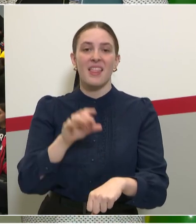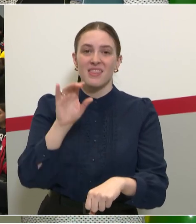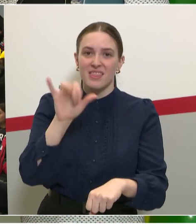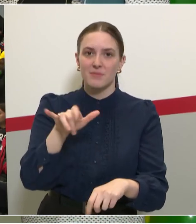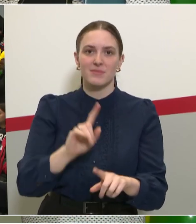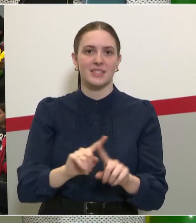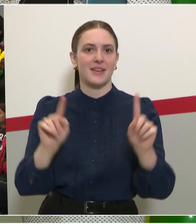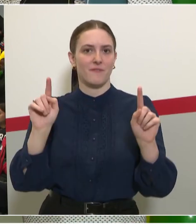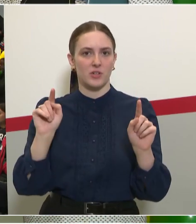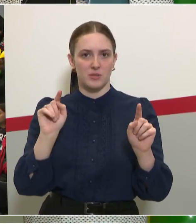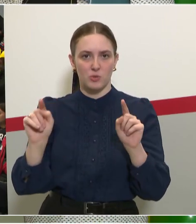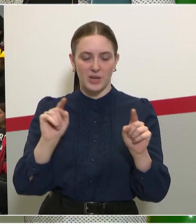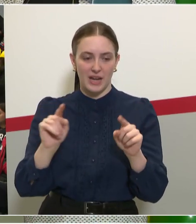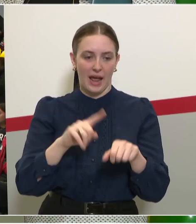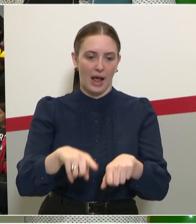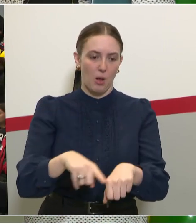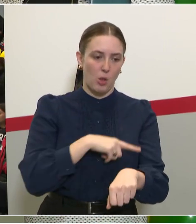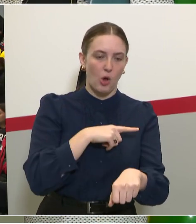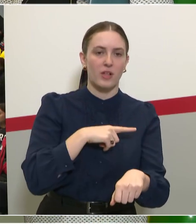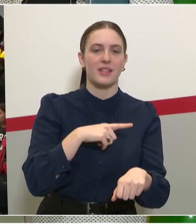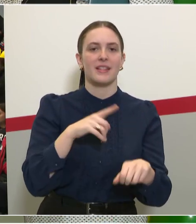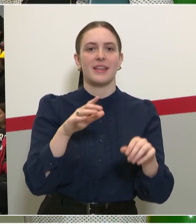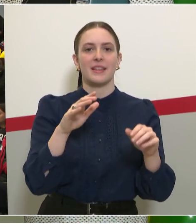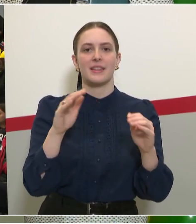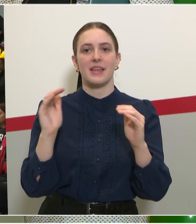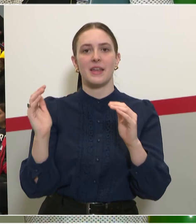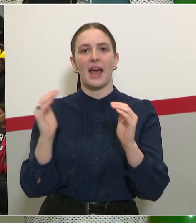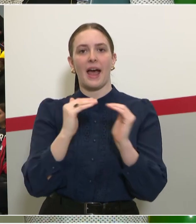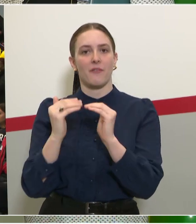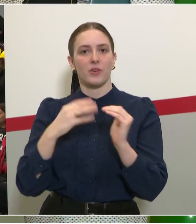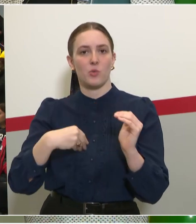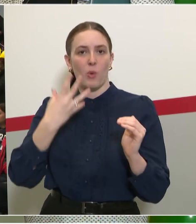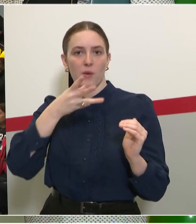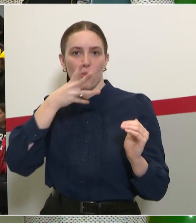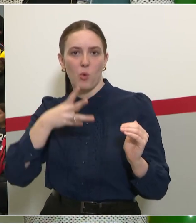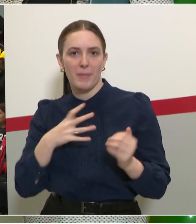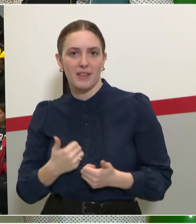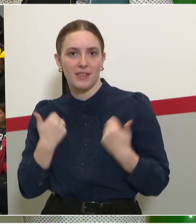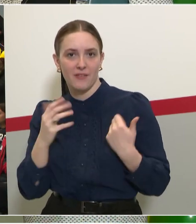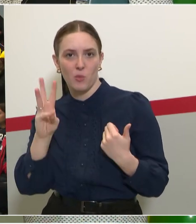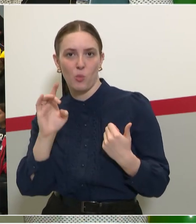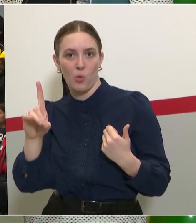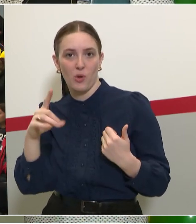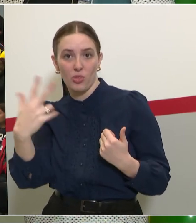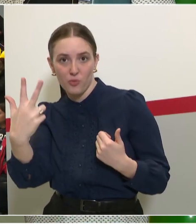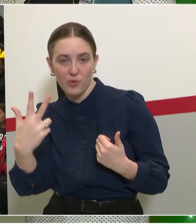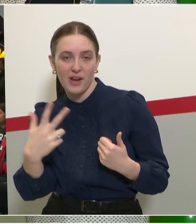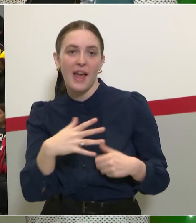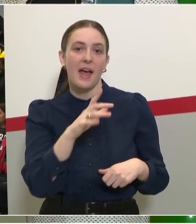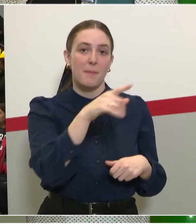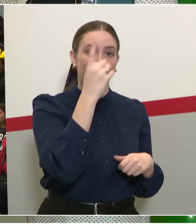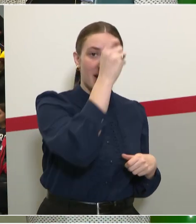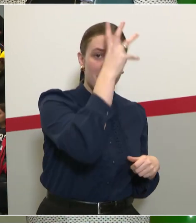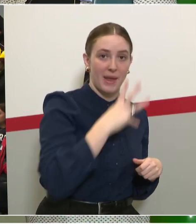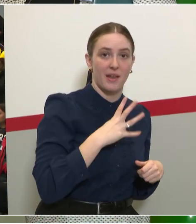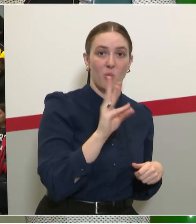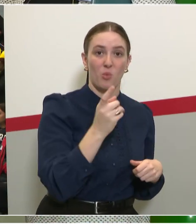how long the average white woman lives in Ward 3 and the average black man lives in Ward